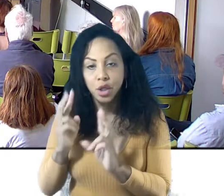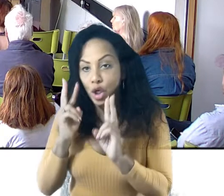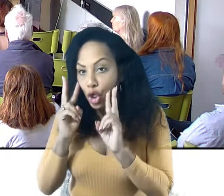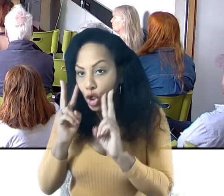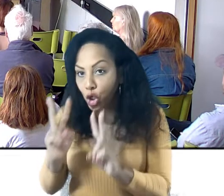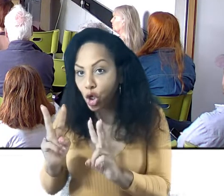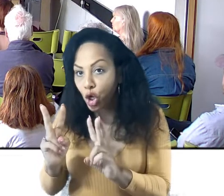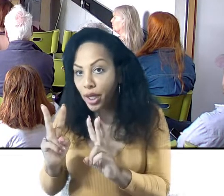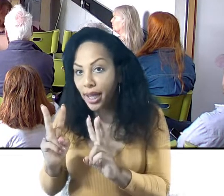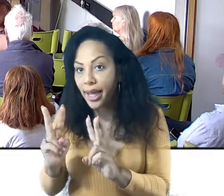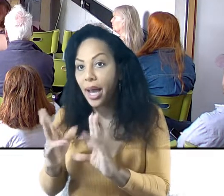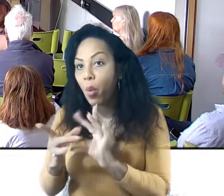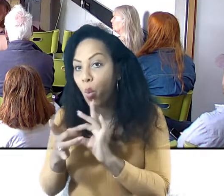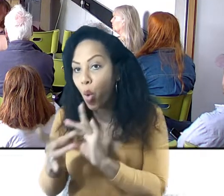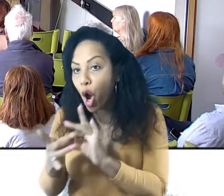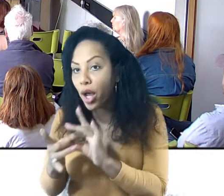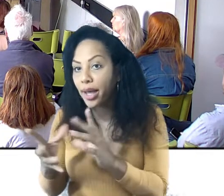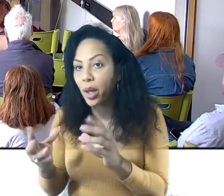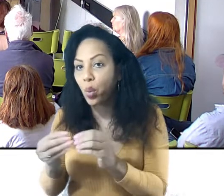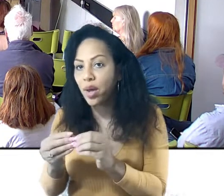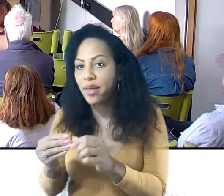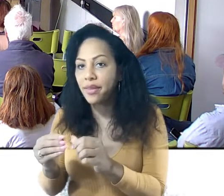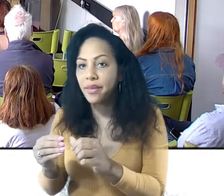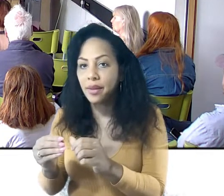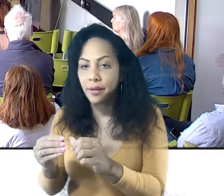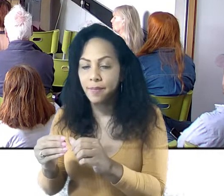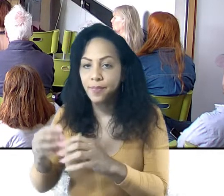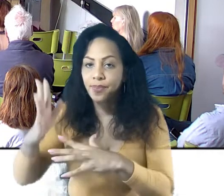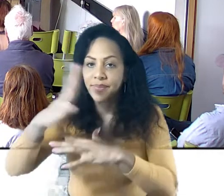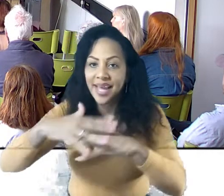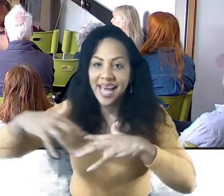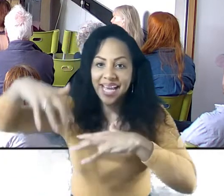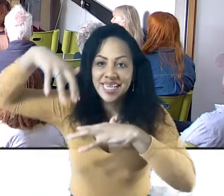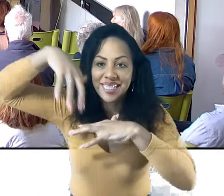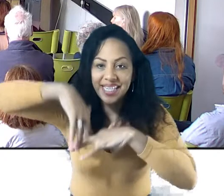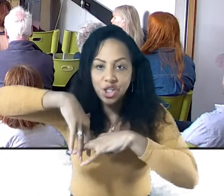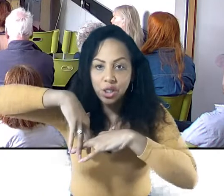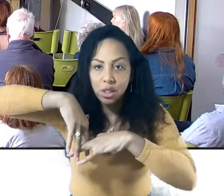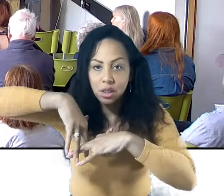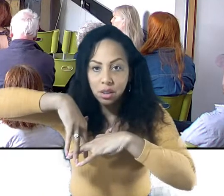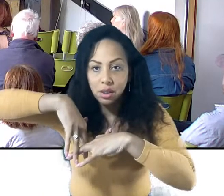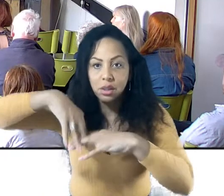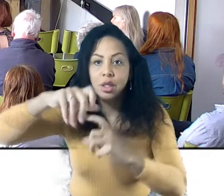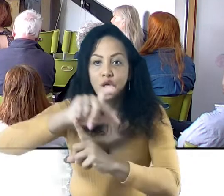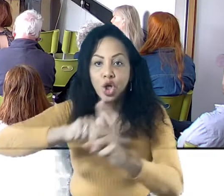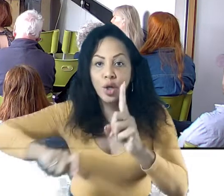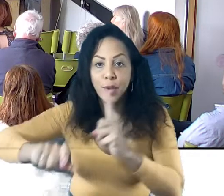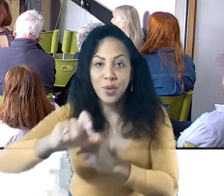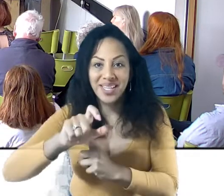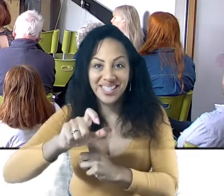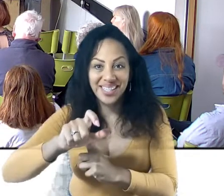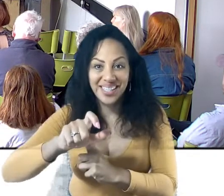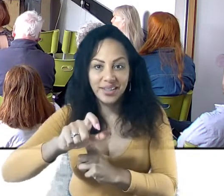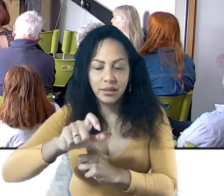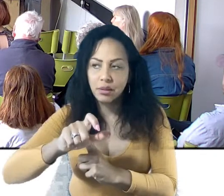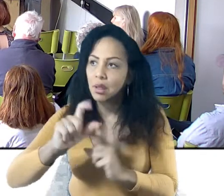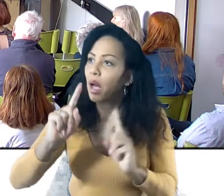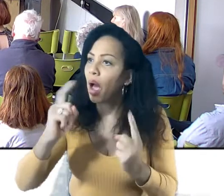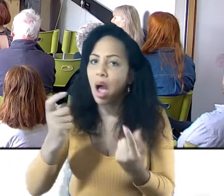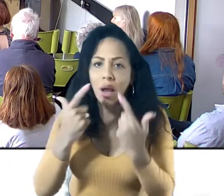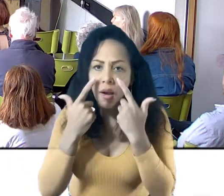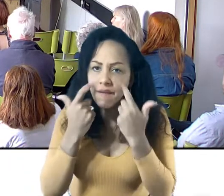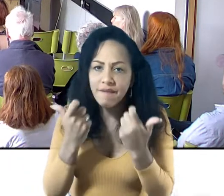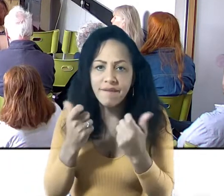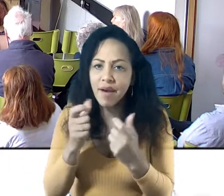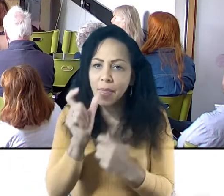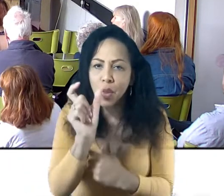communities across the world, and it's I can't find the word at the moment, but they've